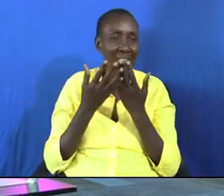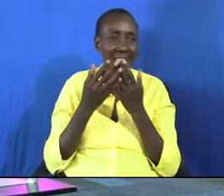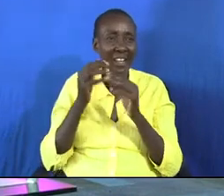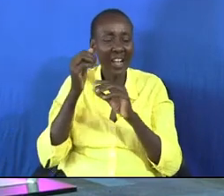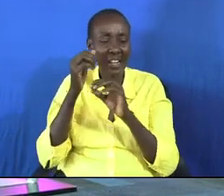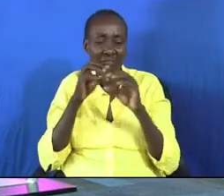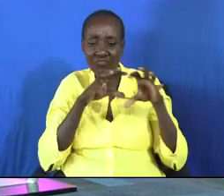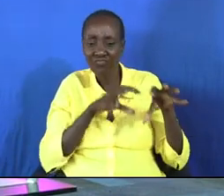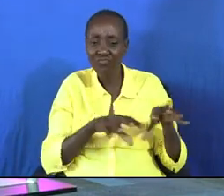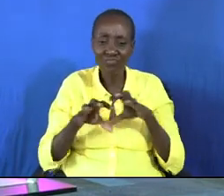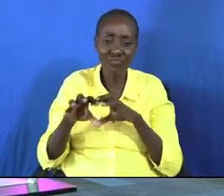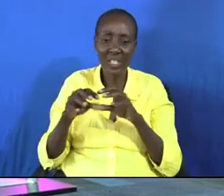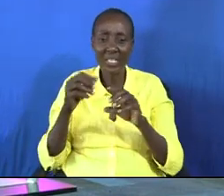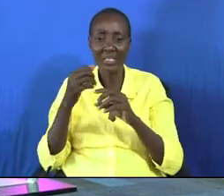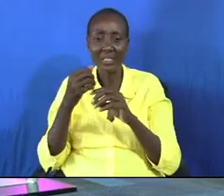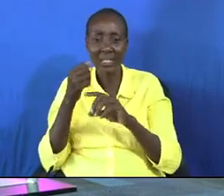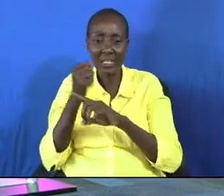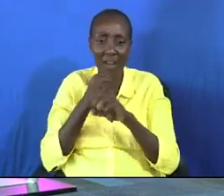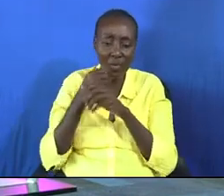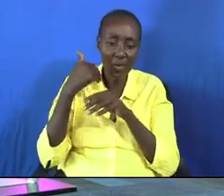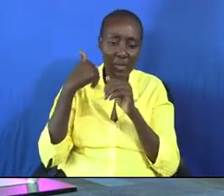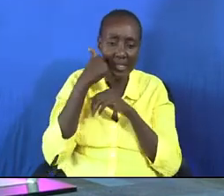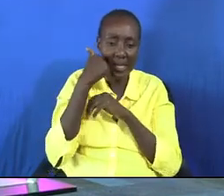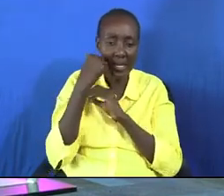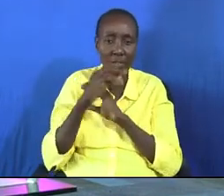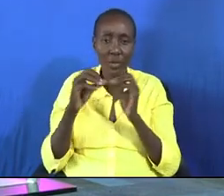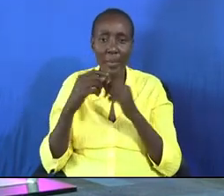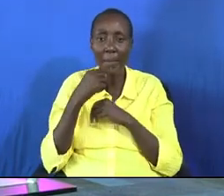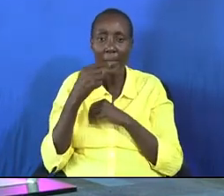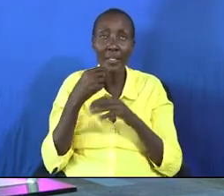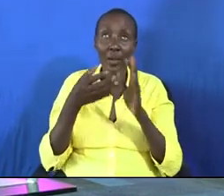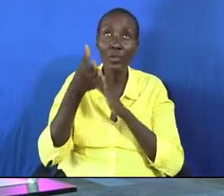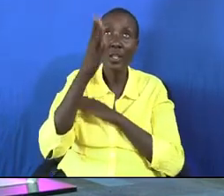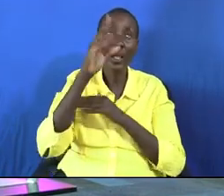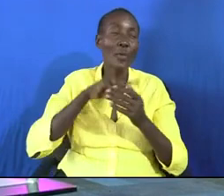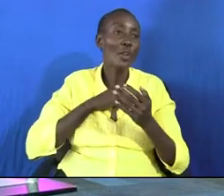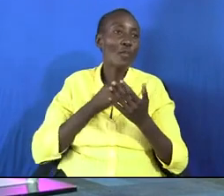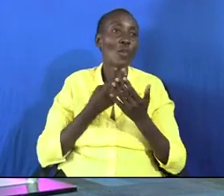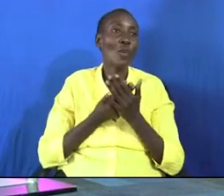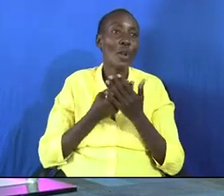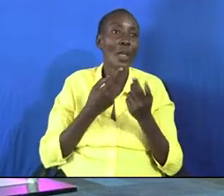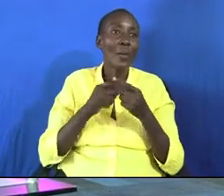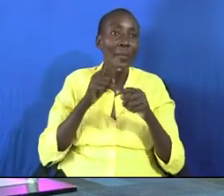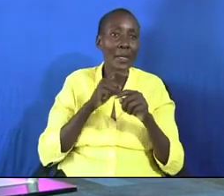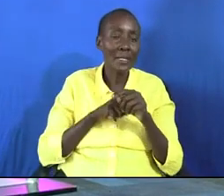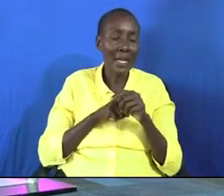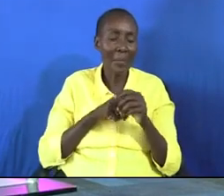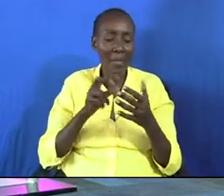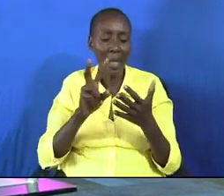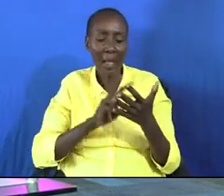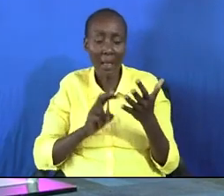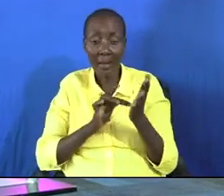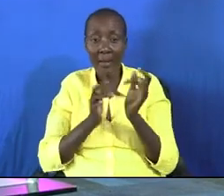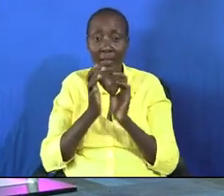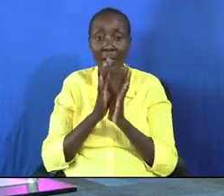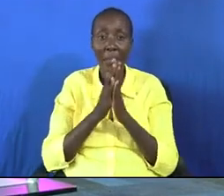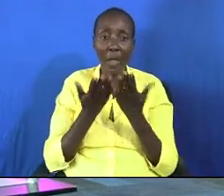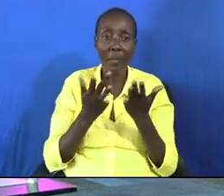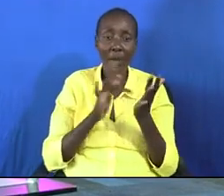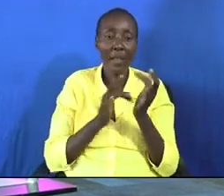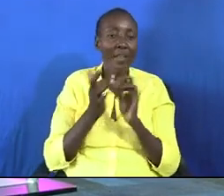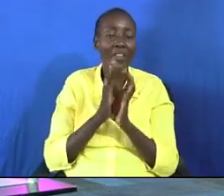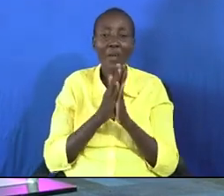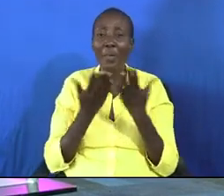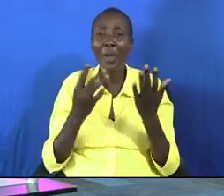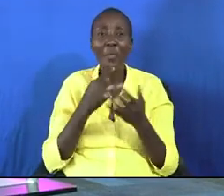I will not fight with the illness because I may be saying it's God's will. But when I look at the Bible